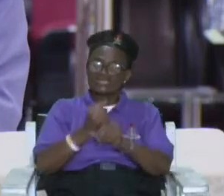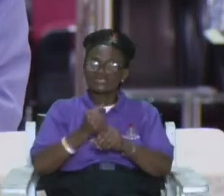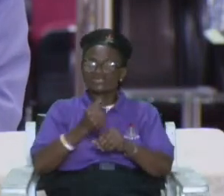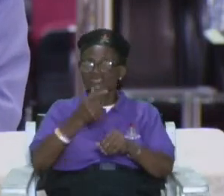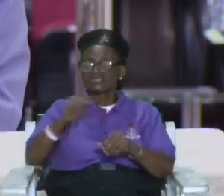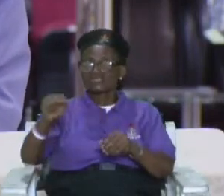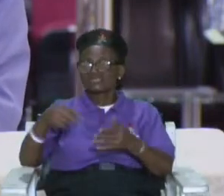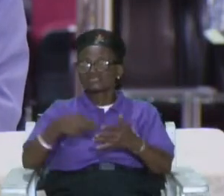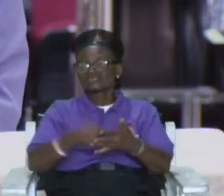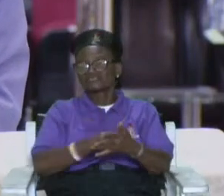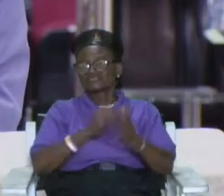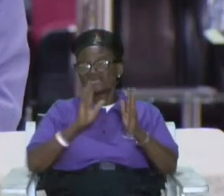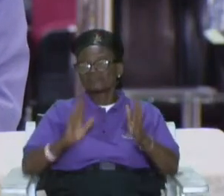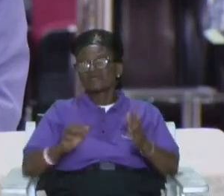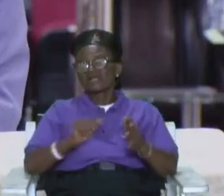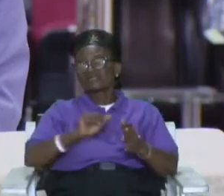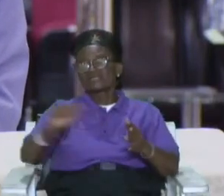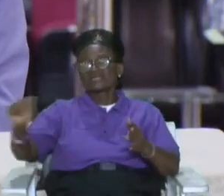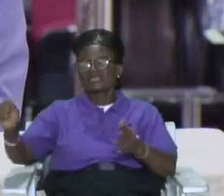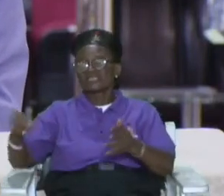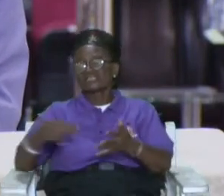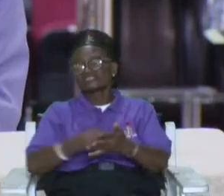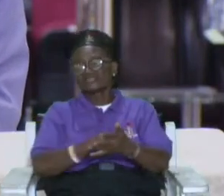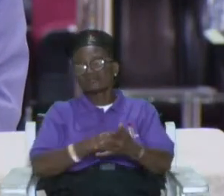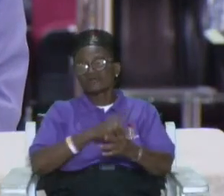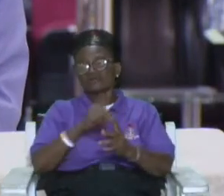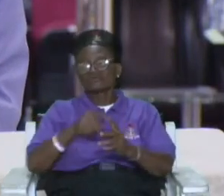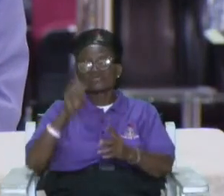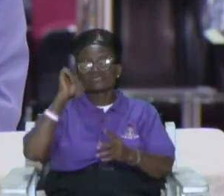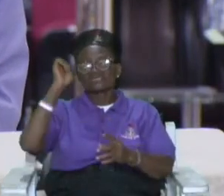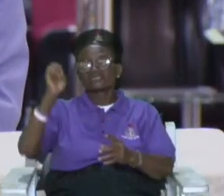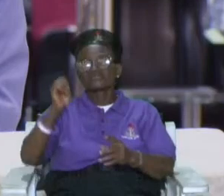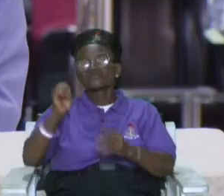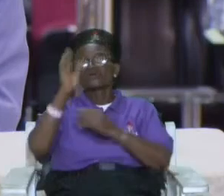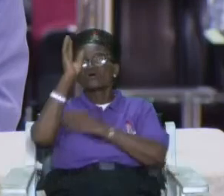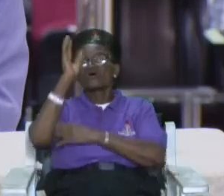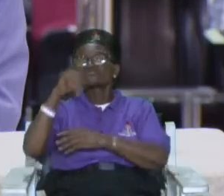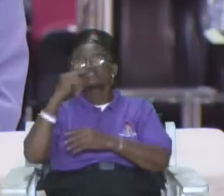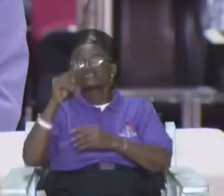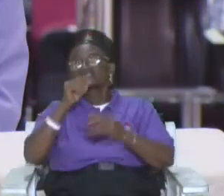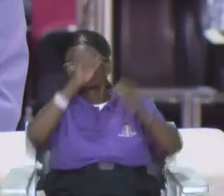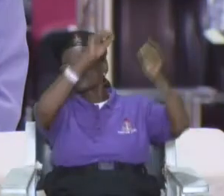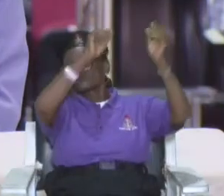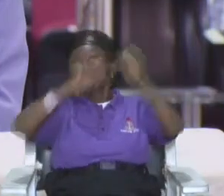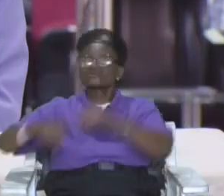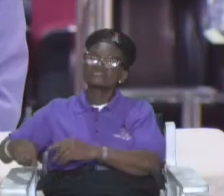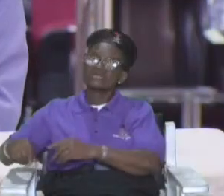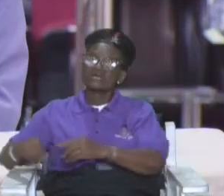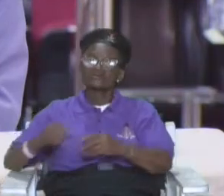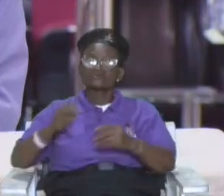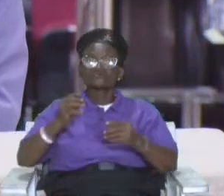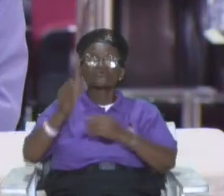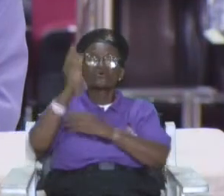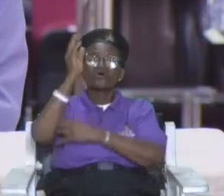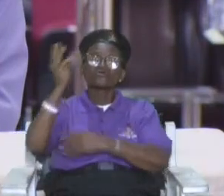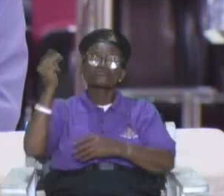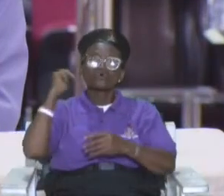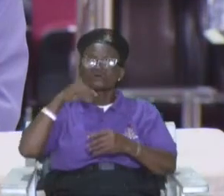So when God said, throw it down, God was saying, surrender all.